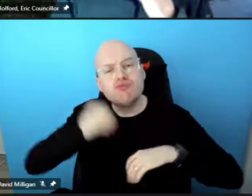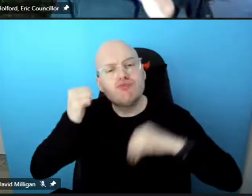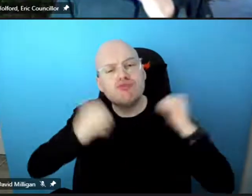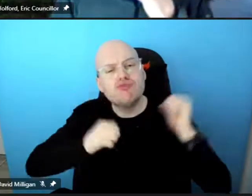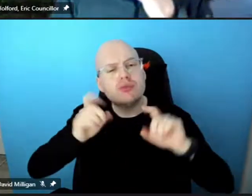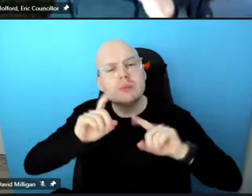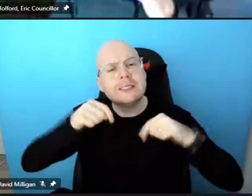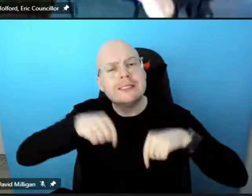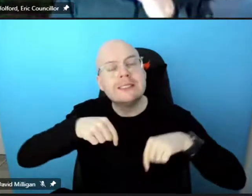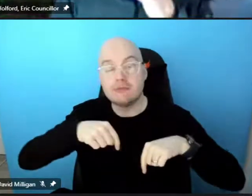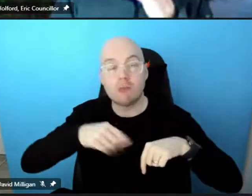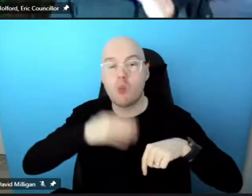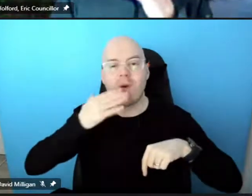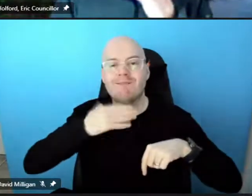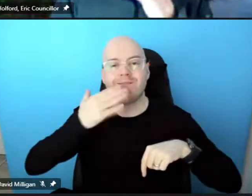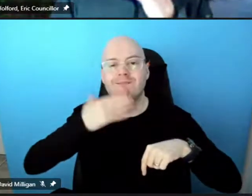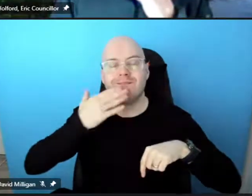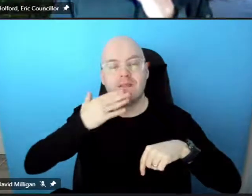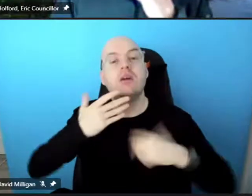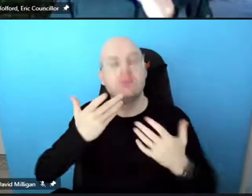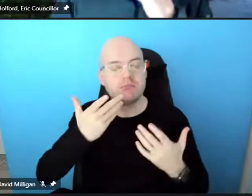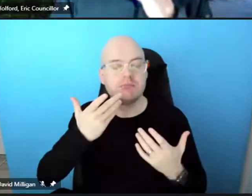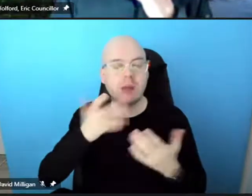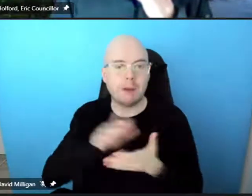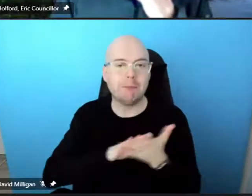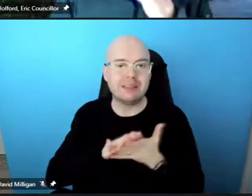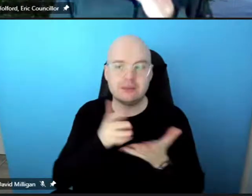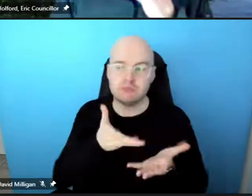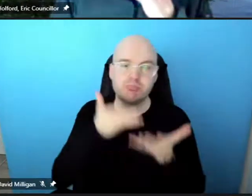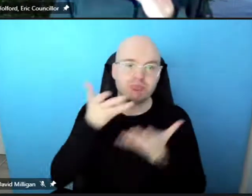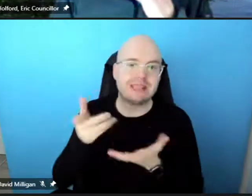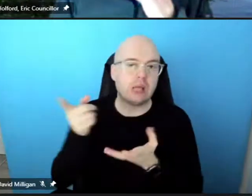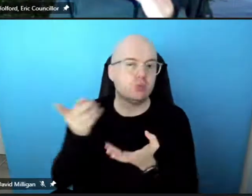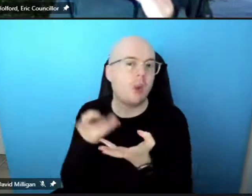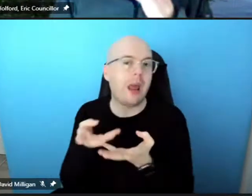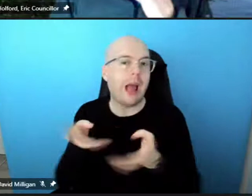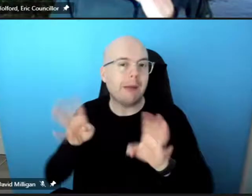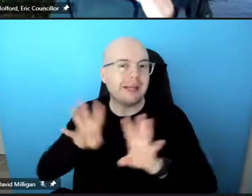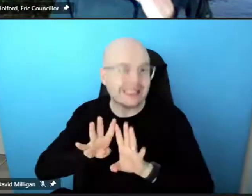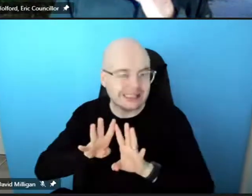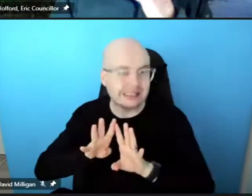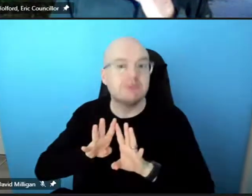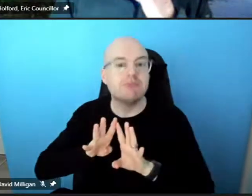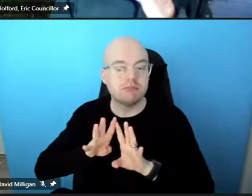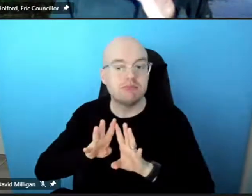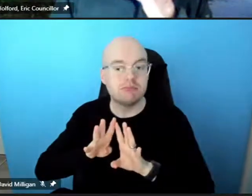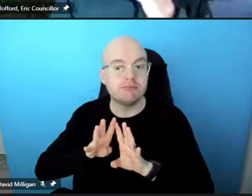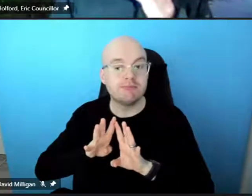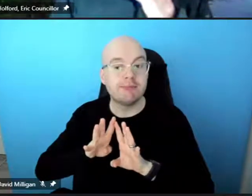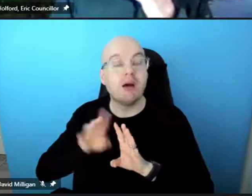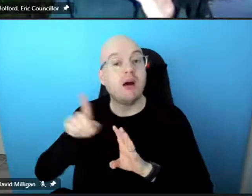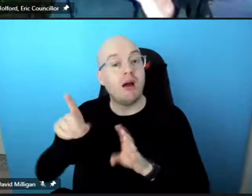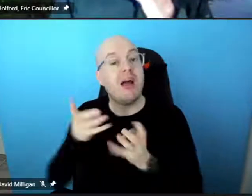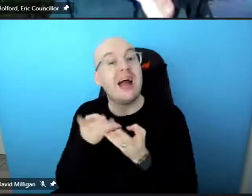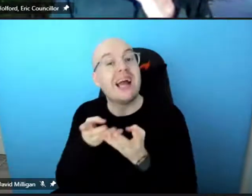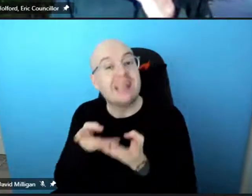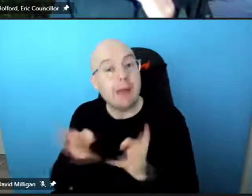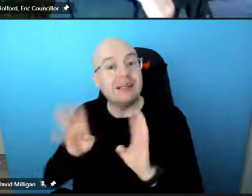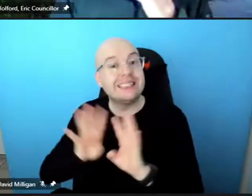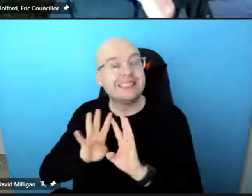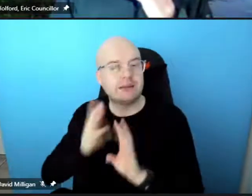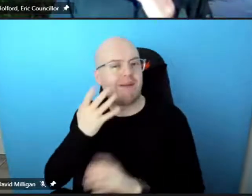member authorities, and instead they were presented to the Cabinet, which was had representation